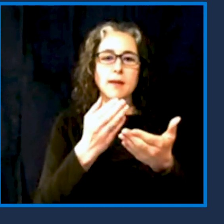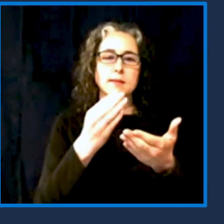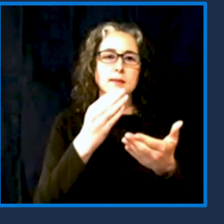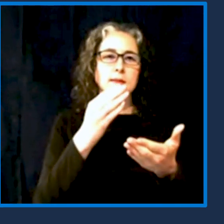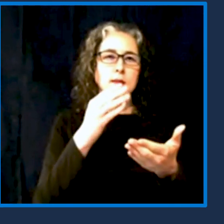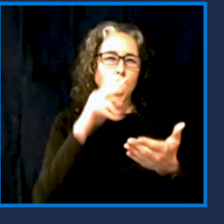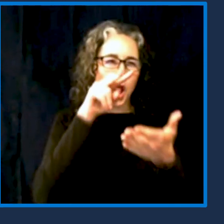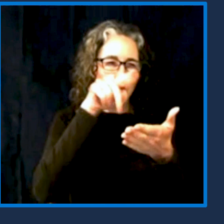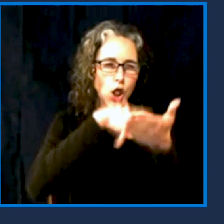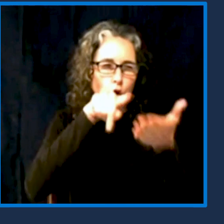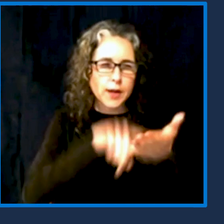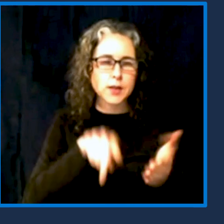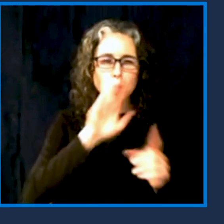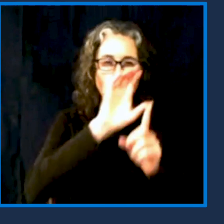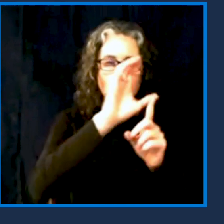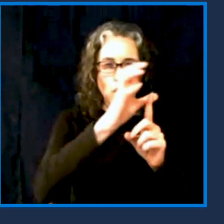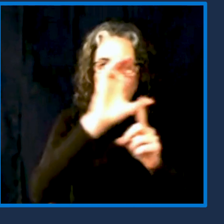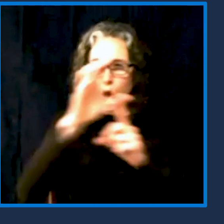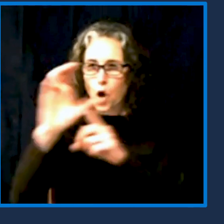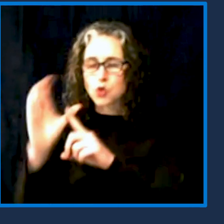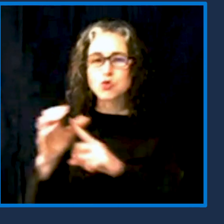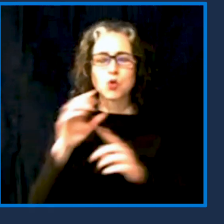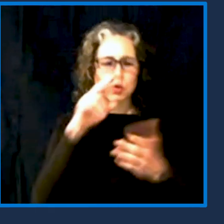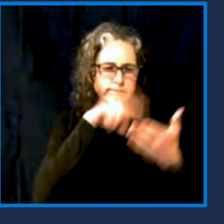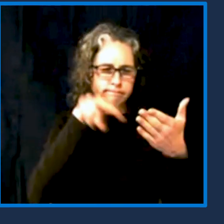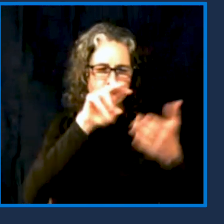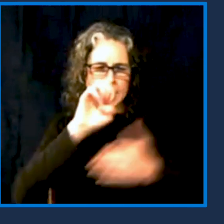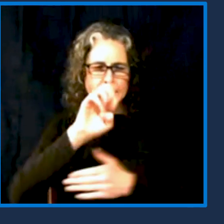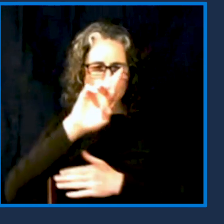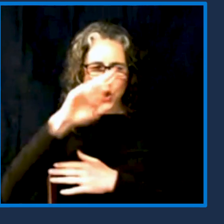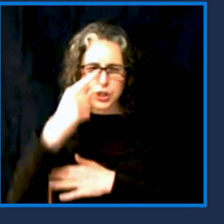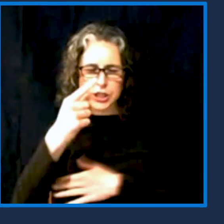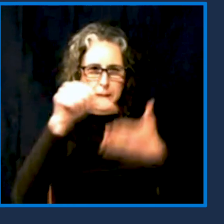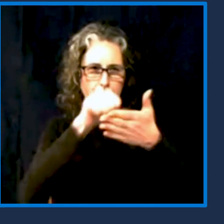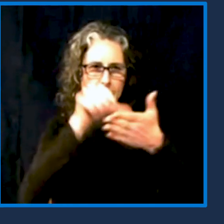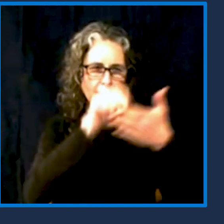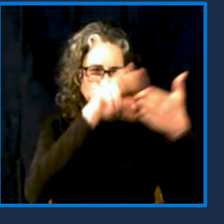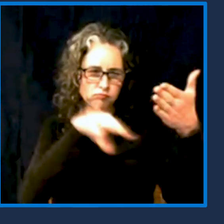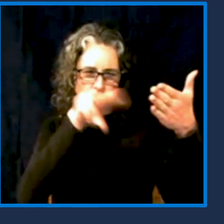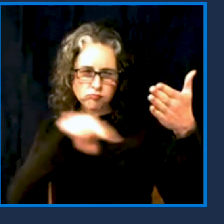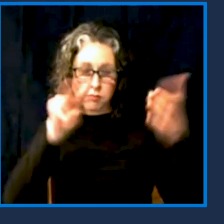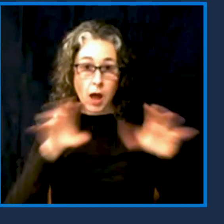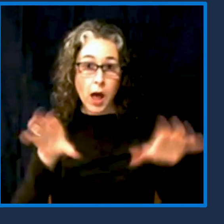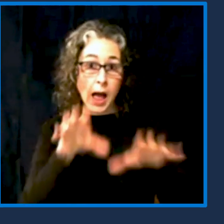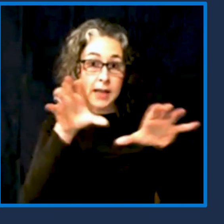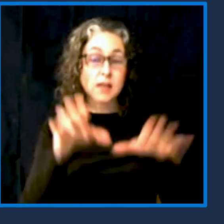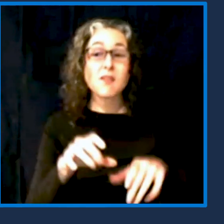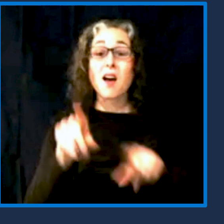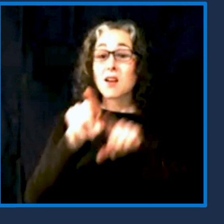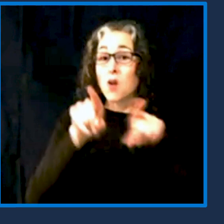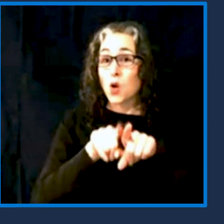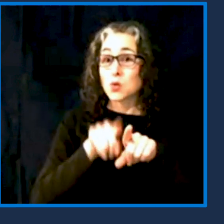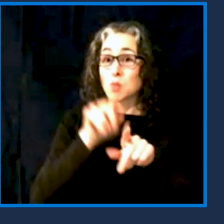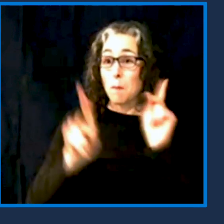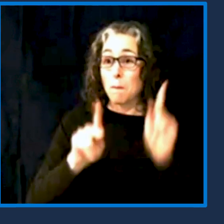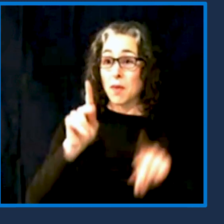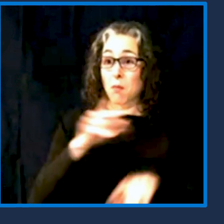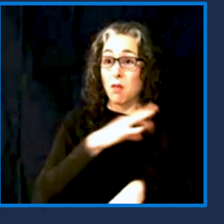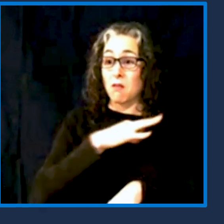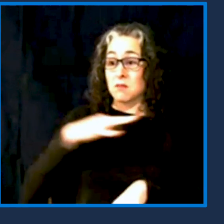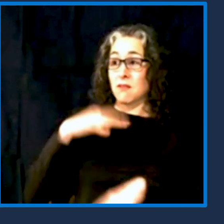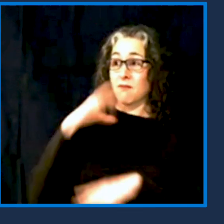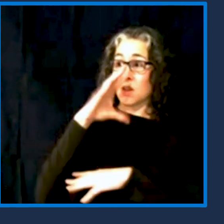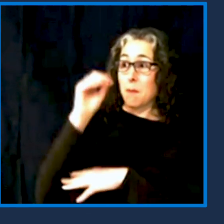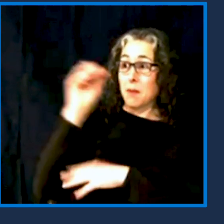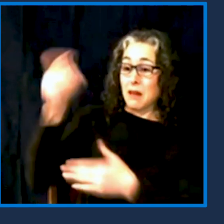companies that you're looking at. Go to those ERG and BRG pages, see how active they are. And as employers, definitely, again,